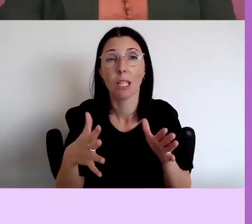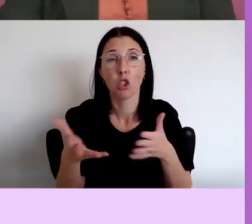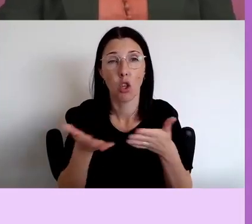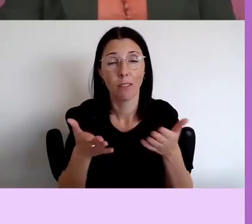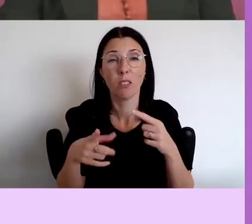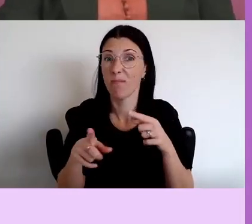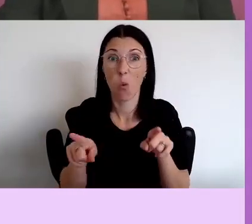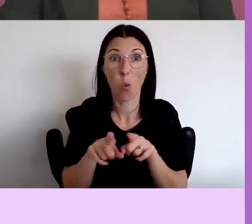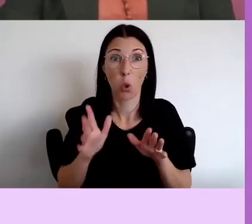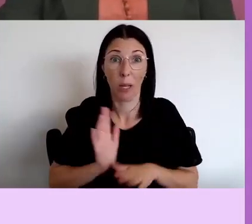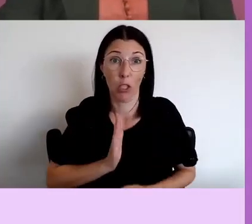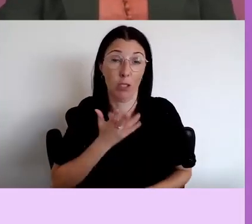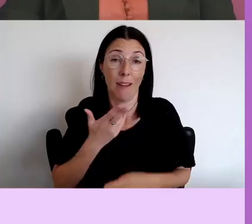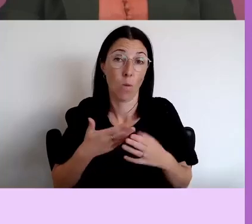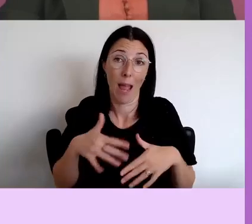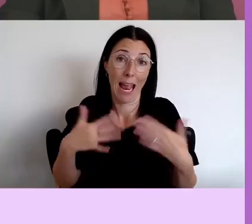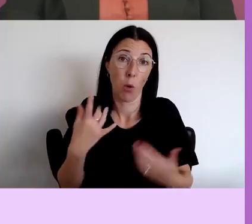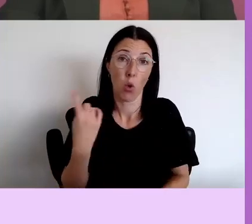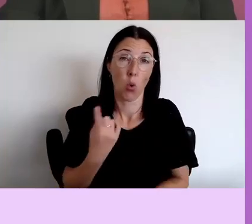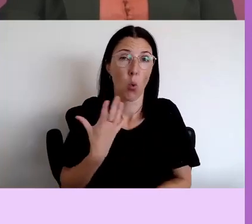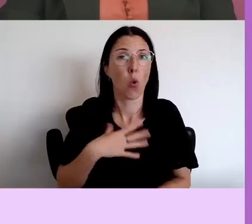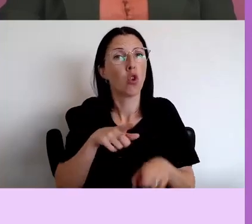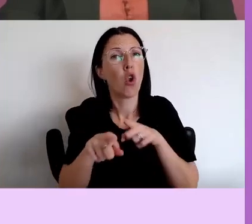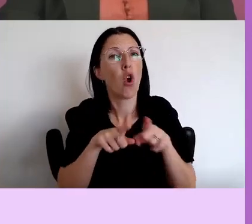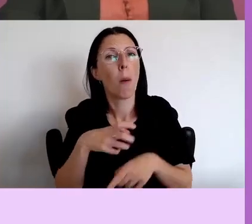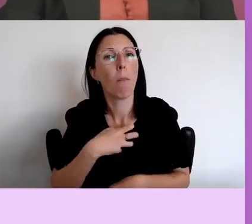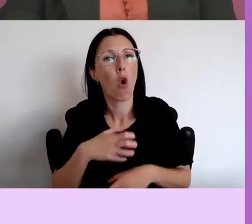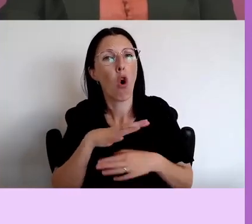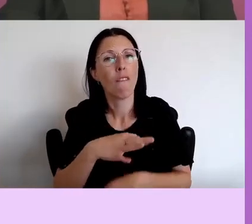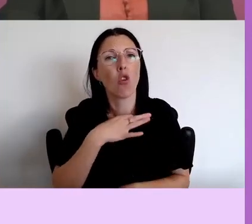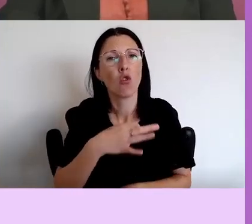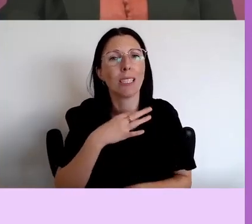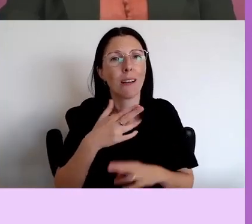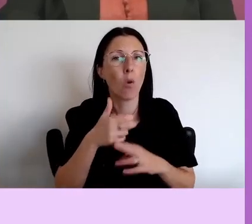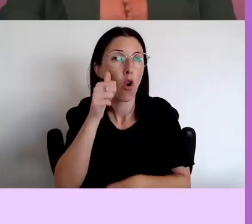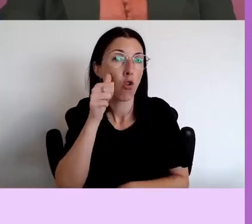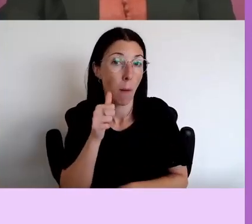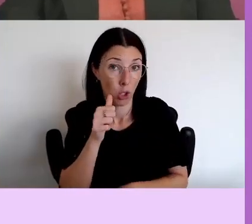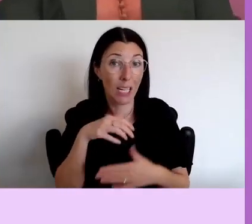wants to understand and gain insight into the corruption risks in Victoria.